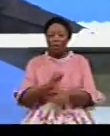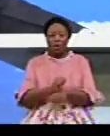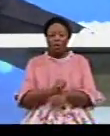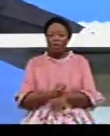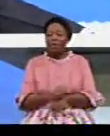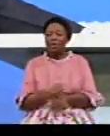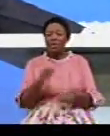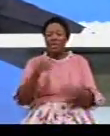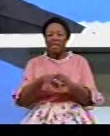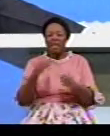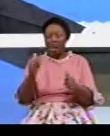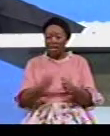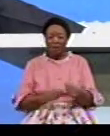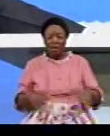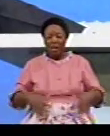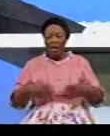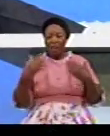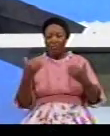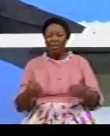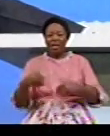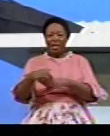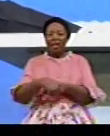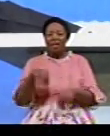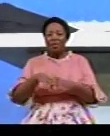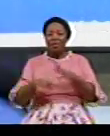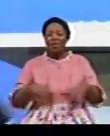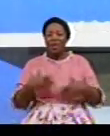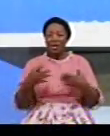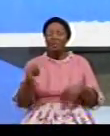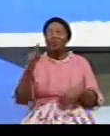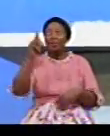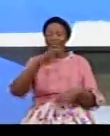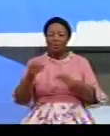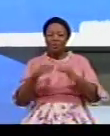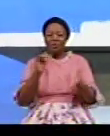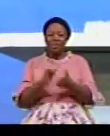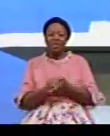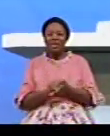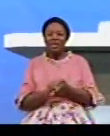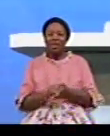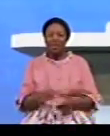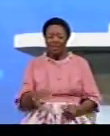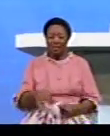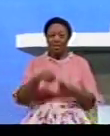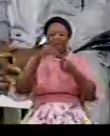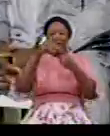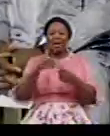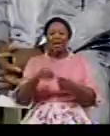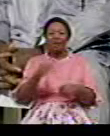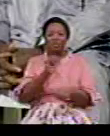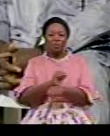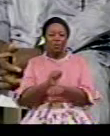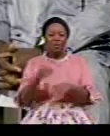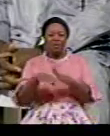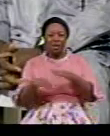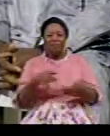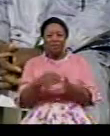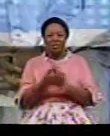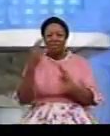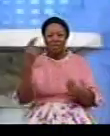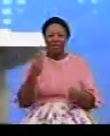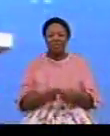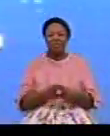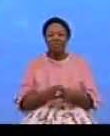me a clean heart. And this prodigal king, this perverted